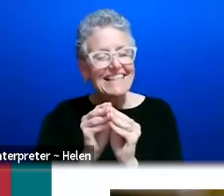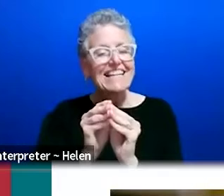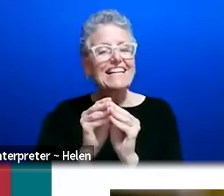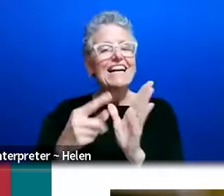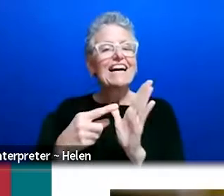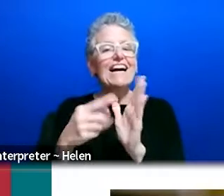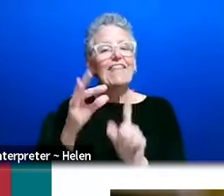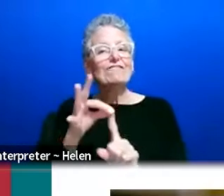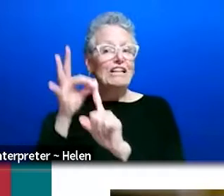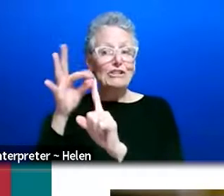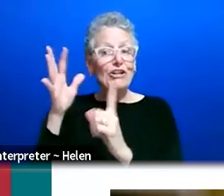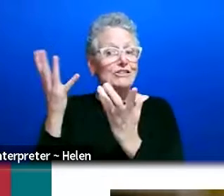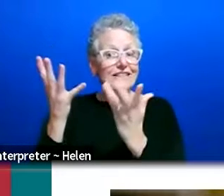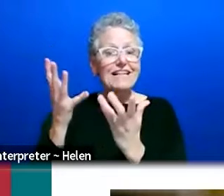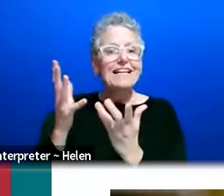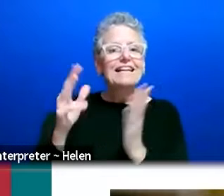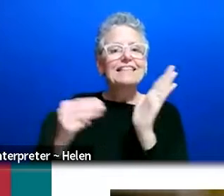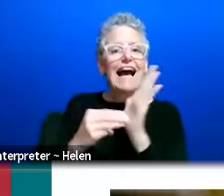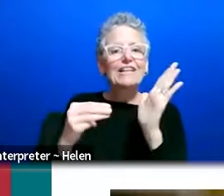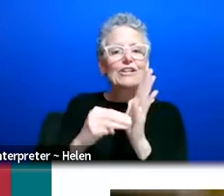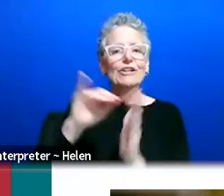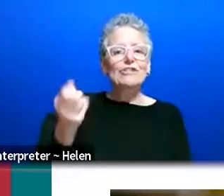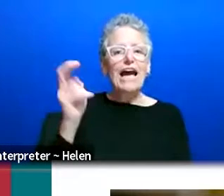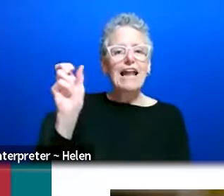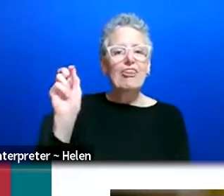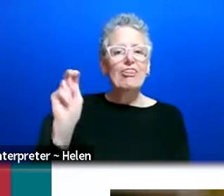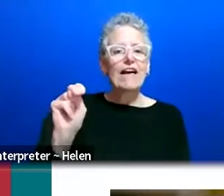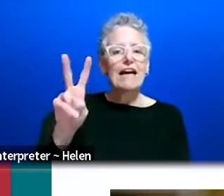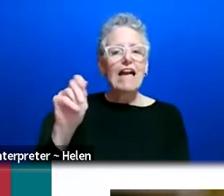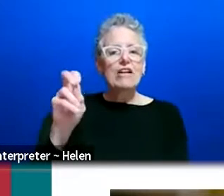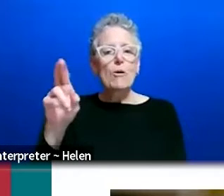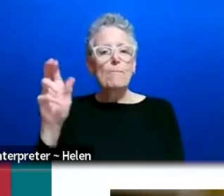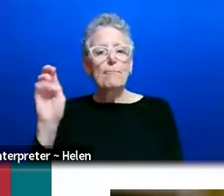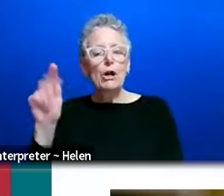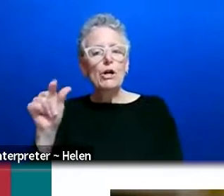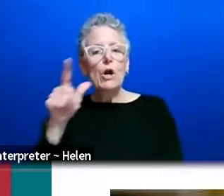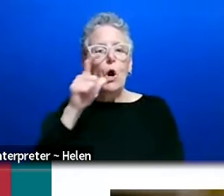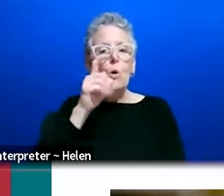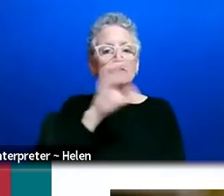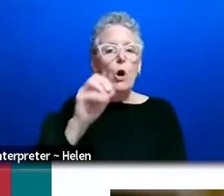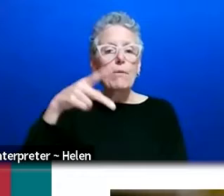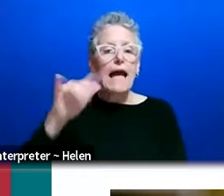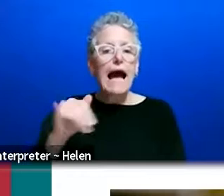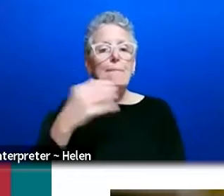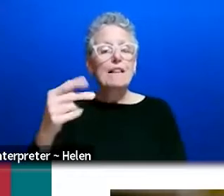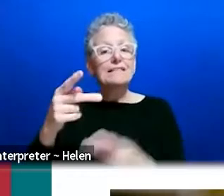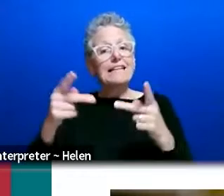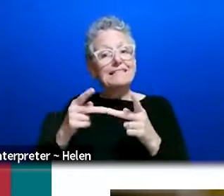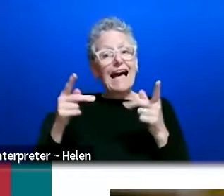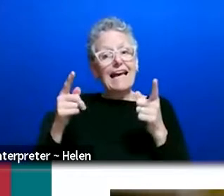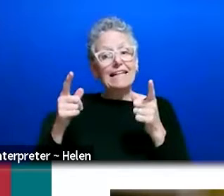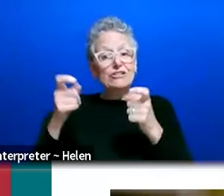features Dr. Joanathan VandenBerg, who is a co-PI and site director from the Mary Free